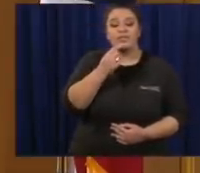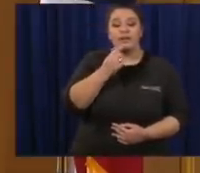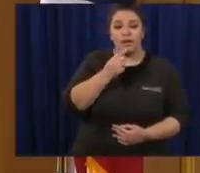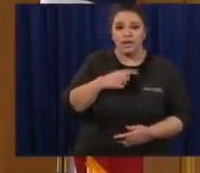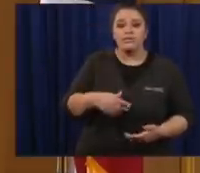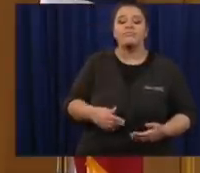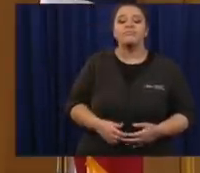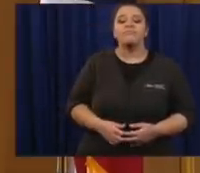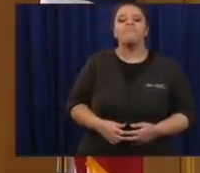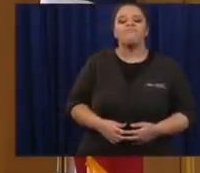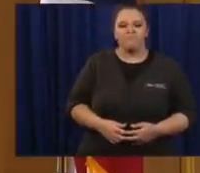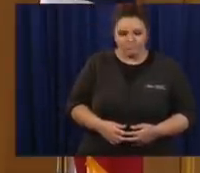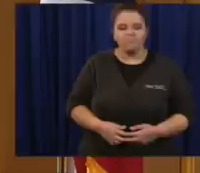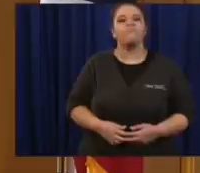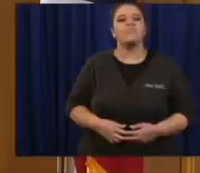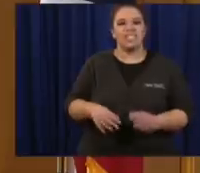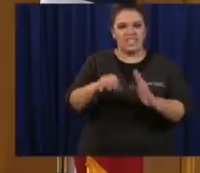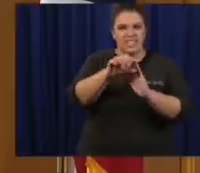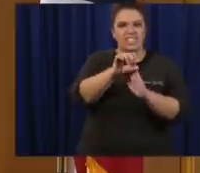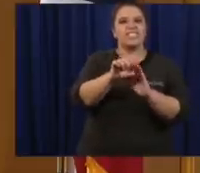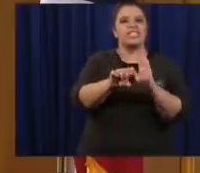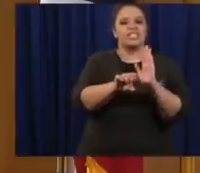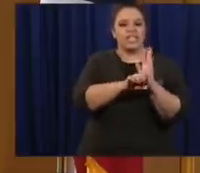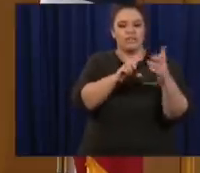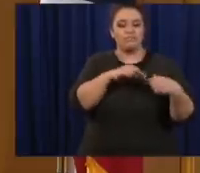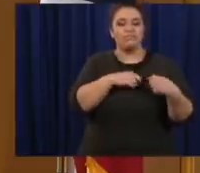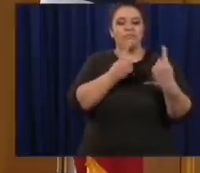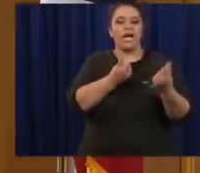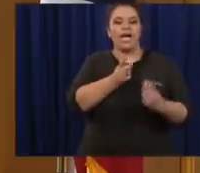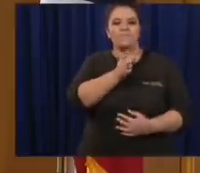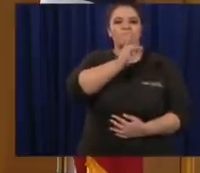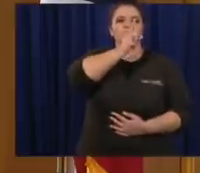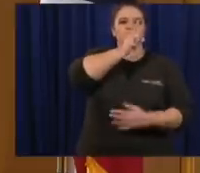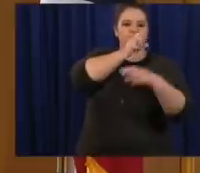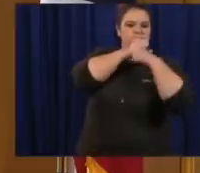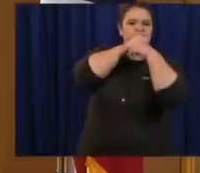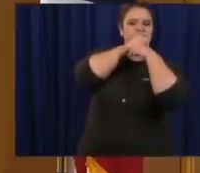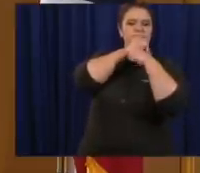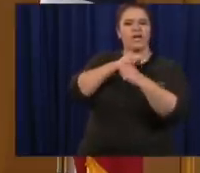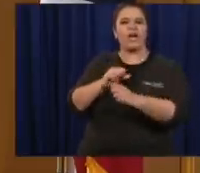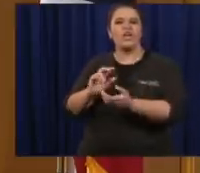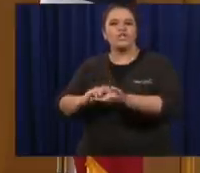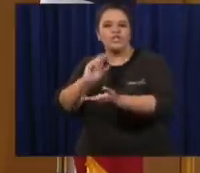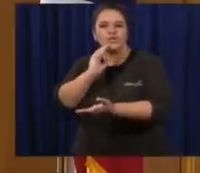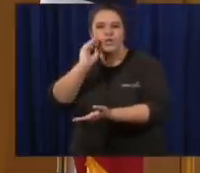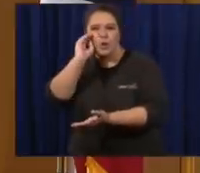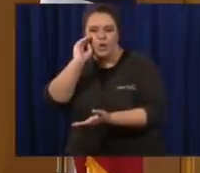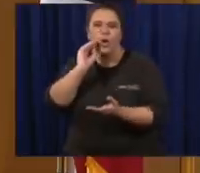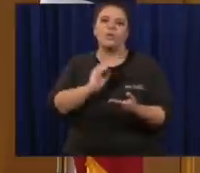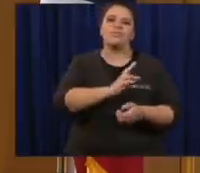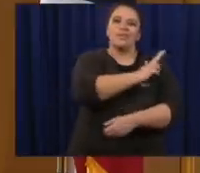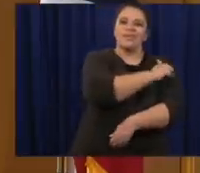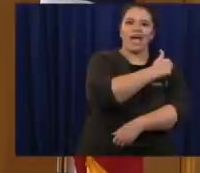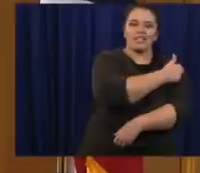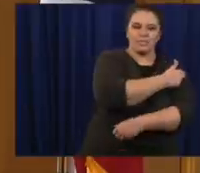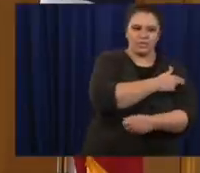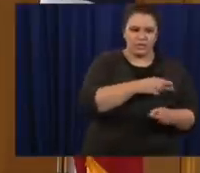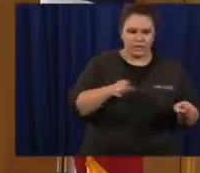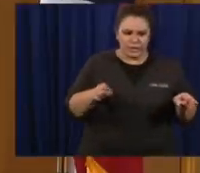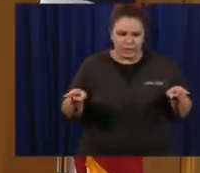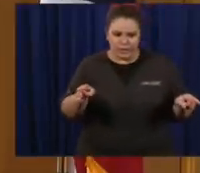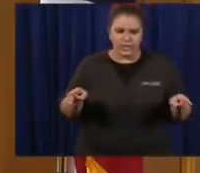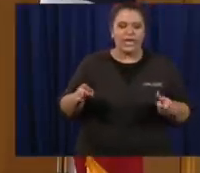state's refusal to release the number of deaths from nursing homes. What have you concluded? And also, we have nursing